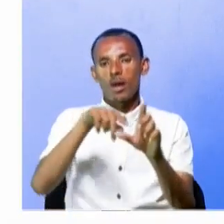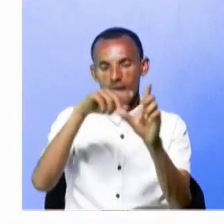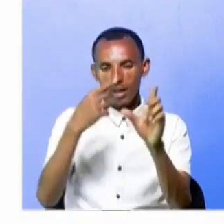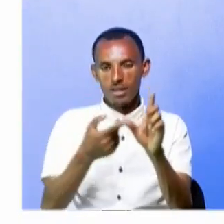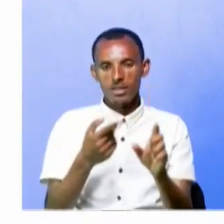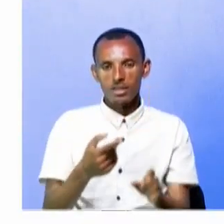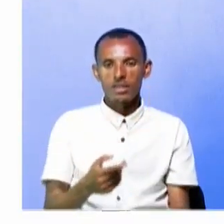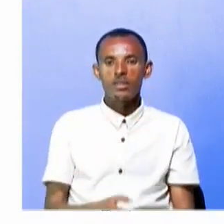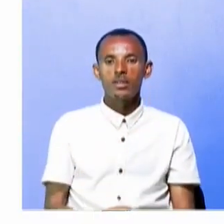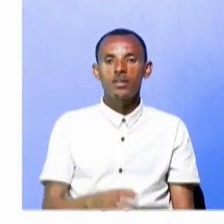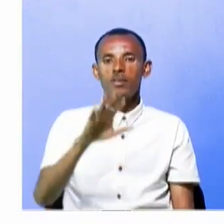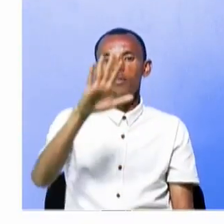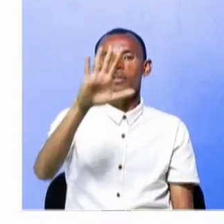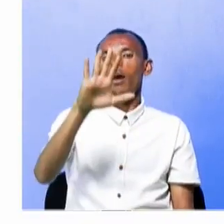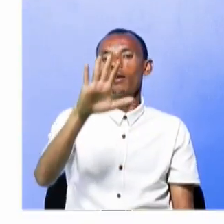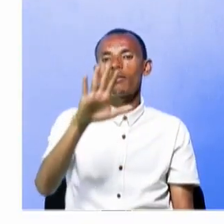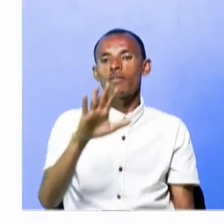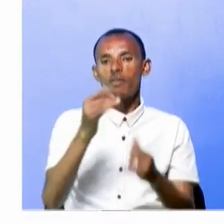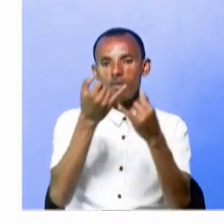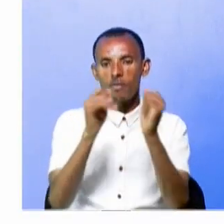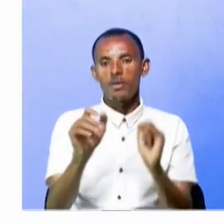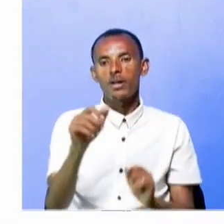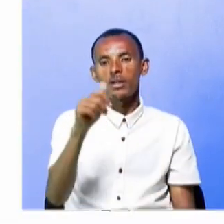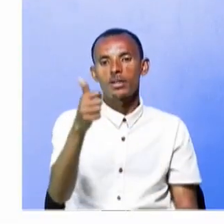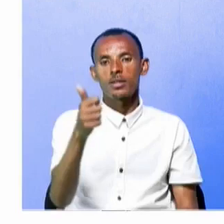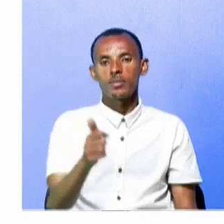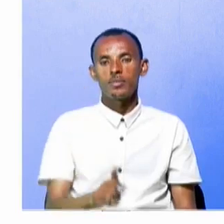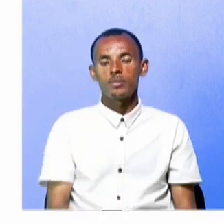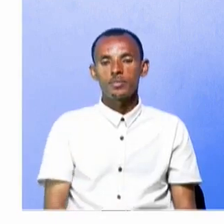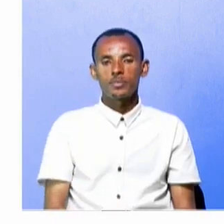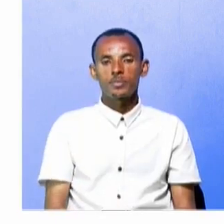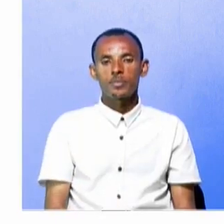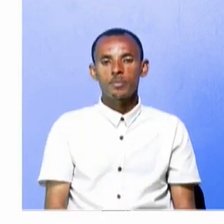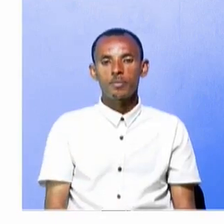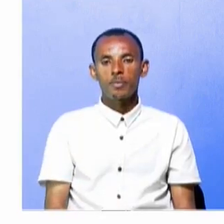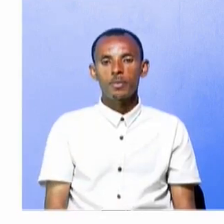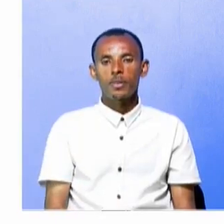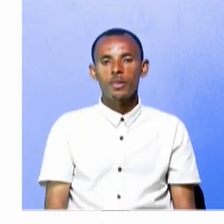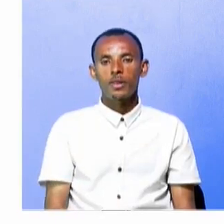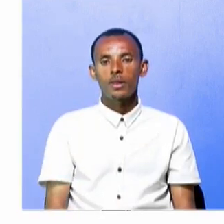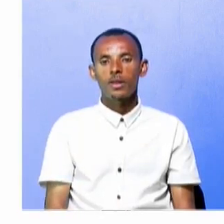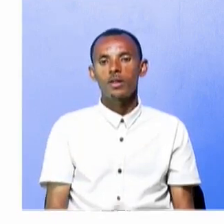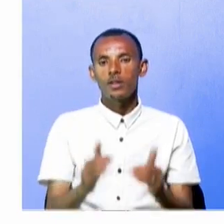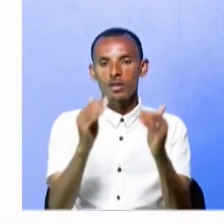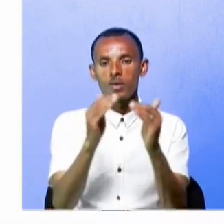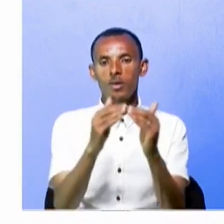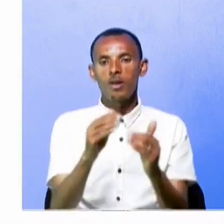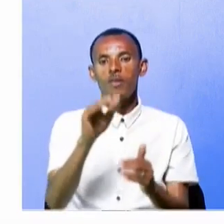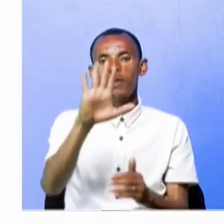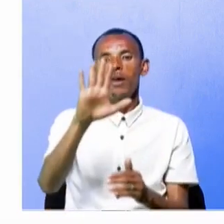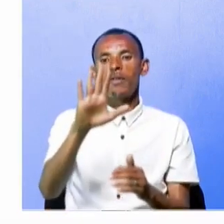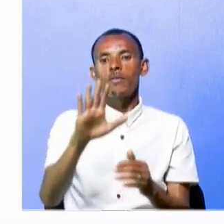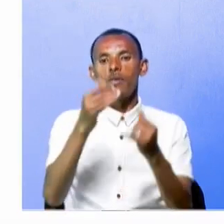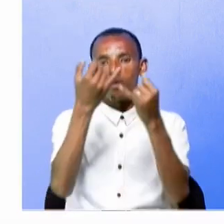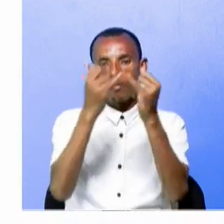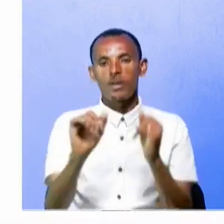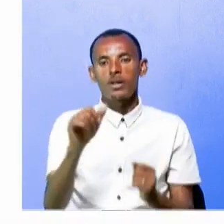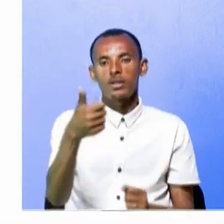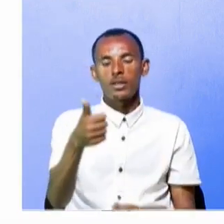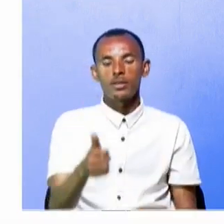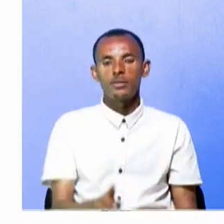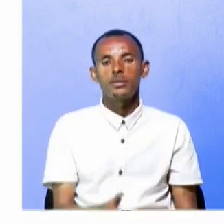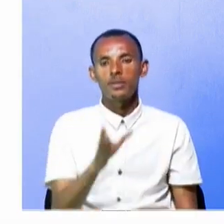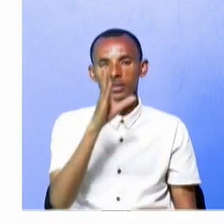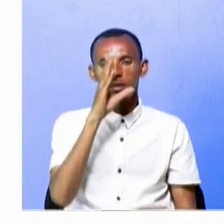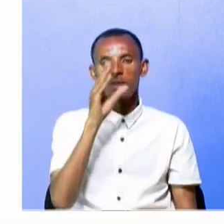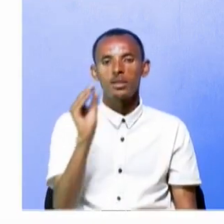take this over this, you need to take this over this, okay? You need to compare 5/10,